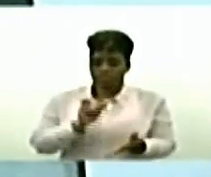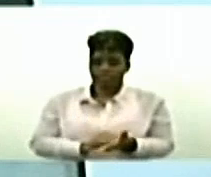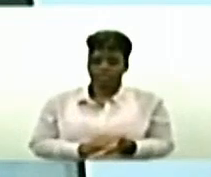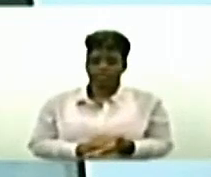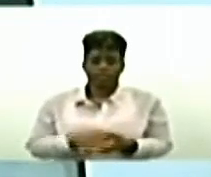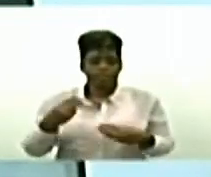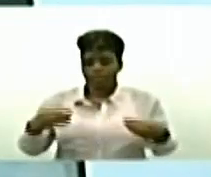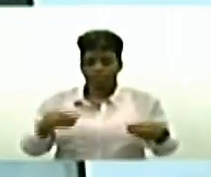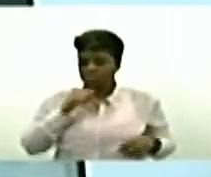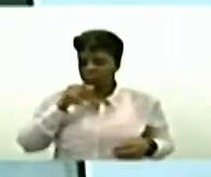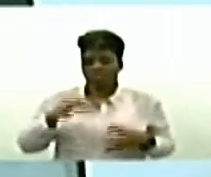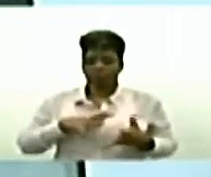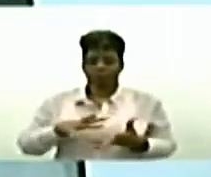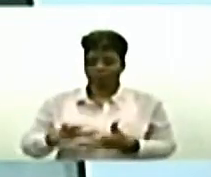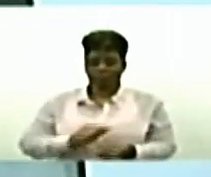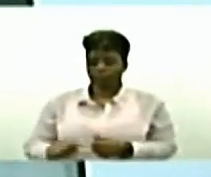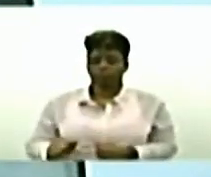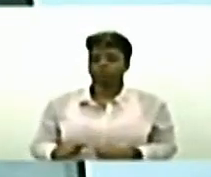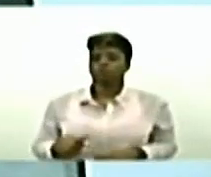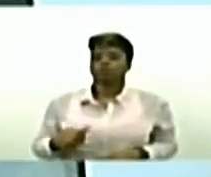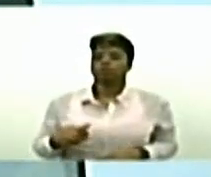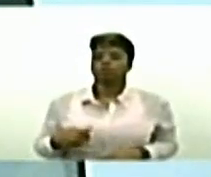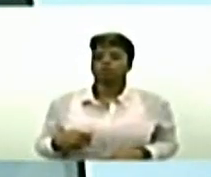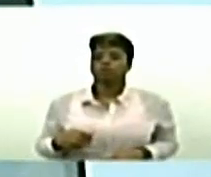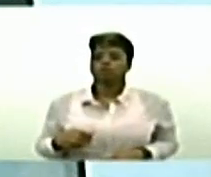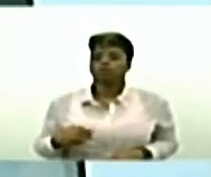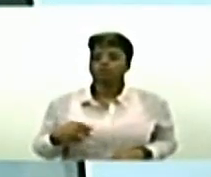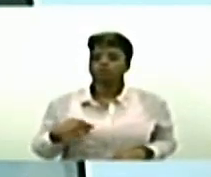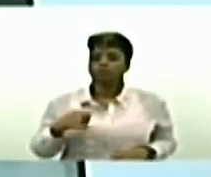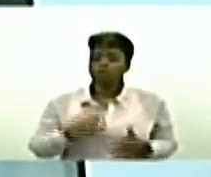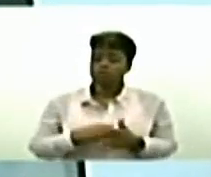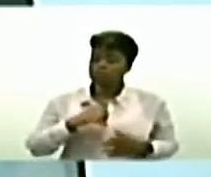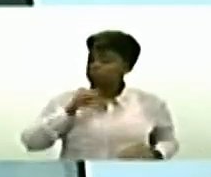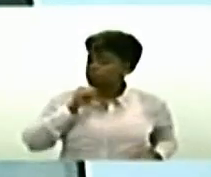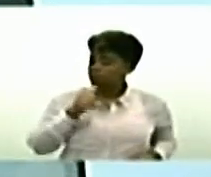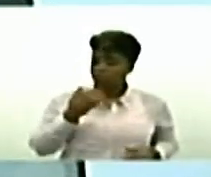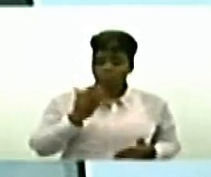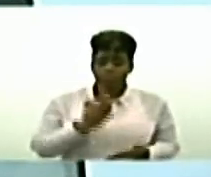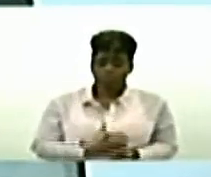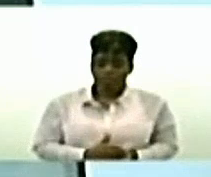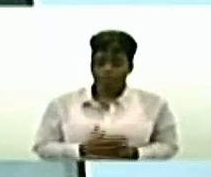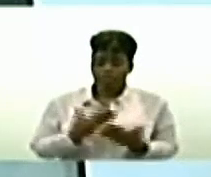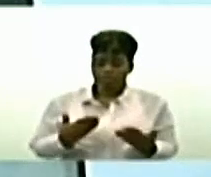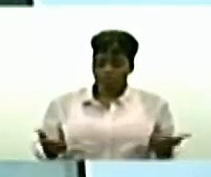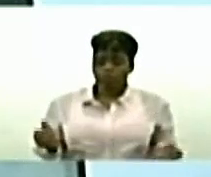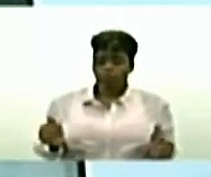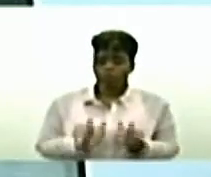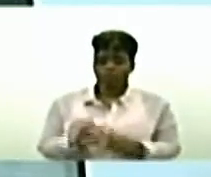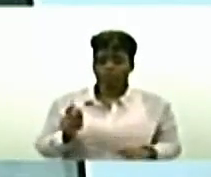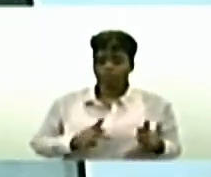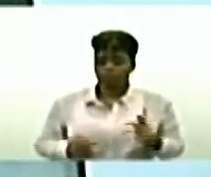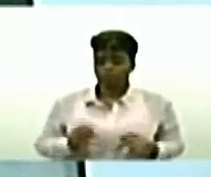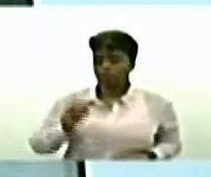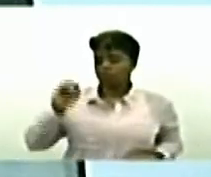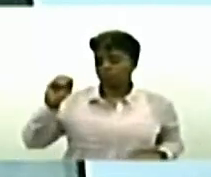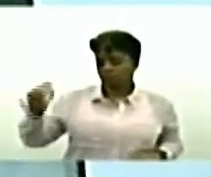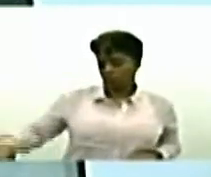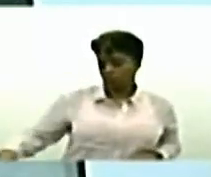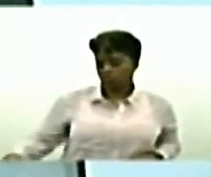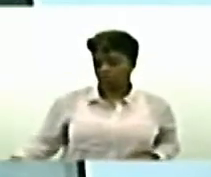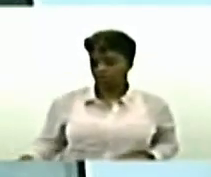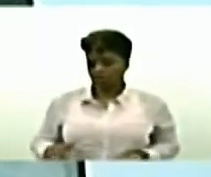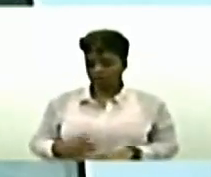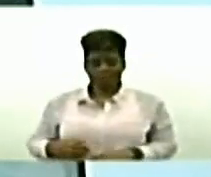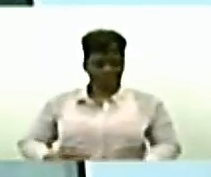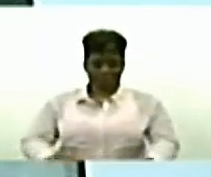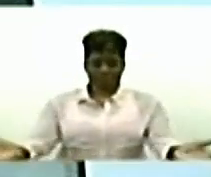styrofoam and single-use plastics, it doesn't actually stop the issue with people actually throwing that litter around. So